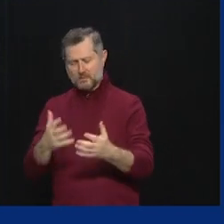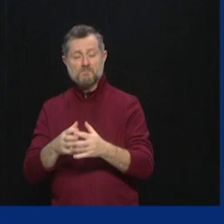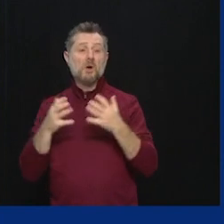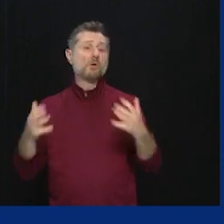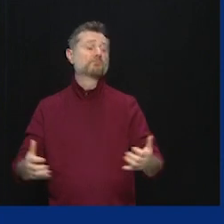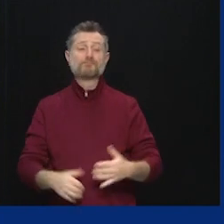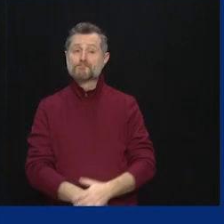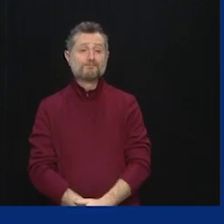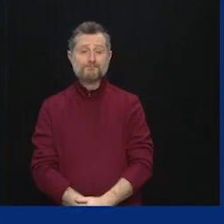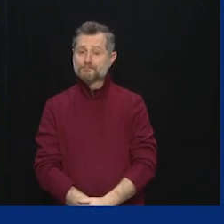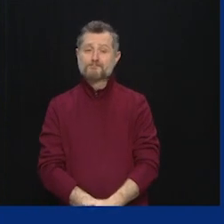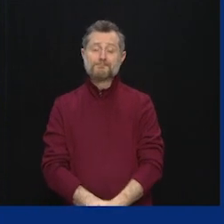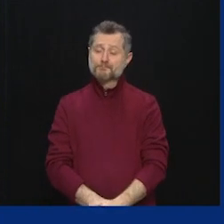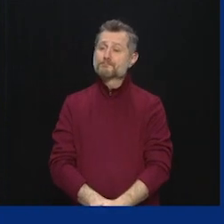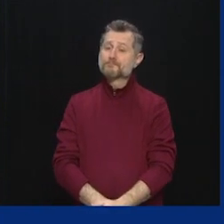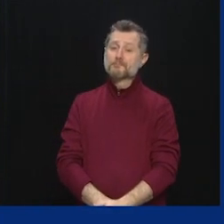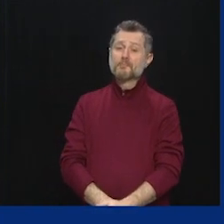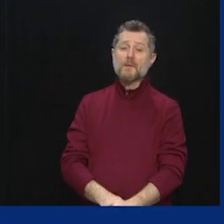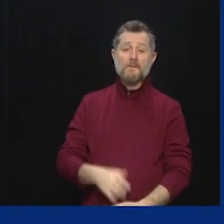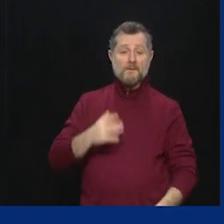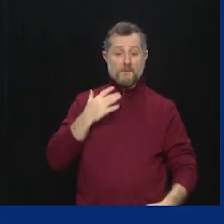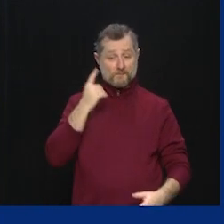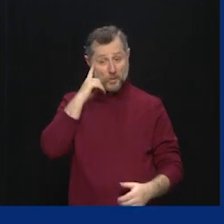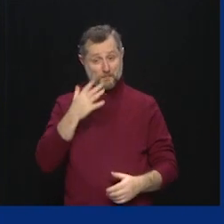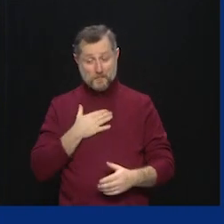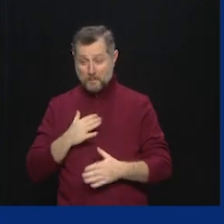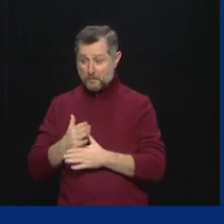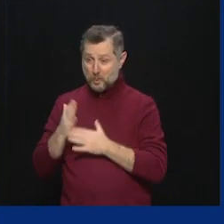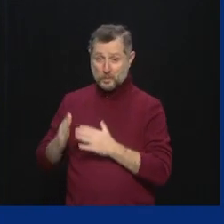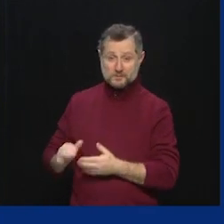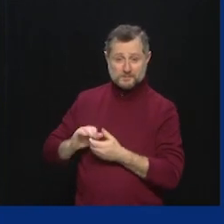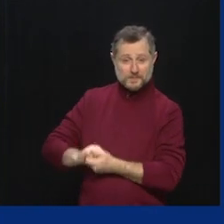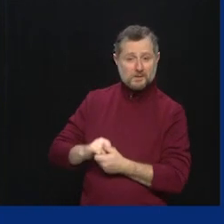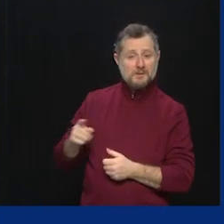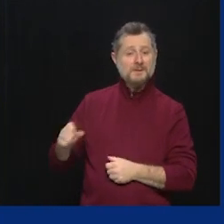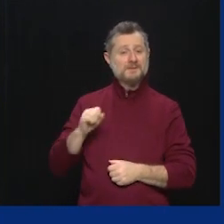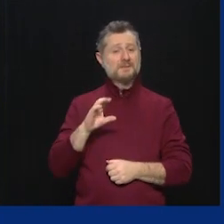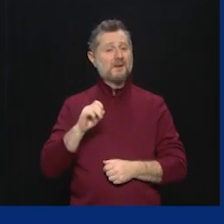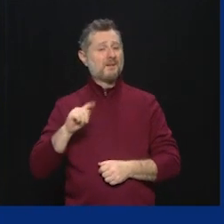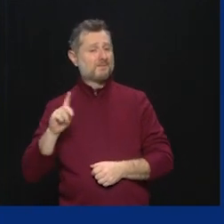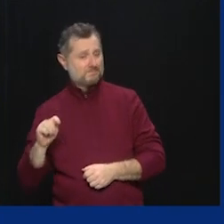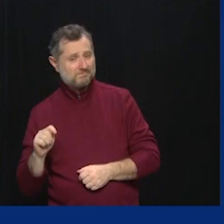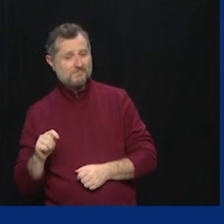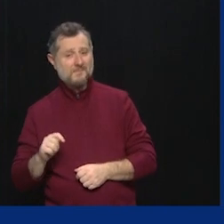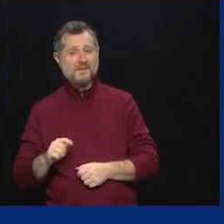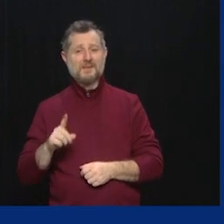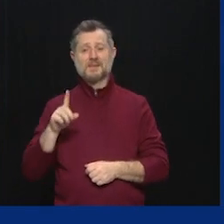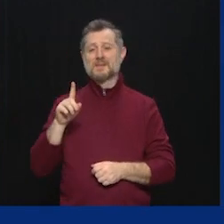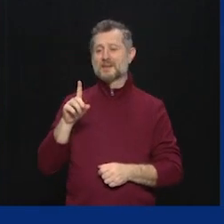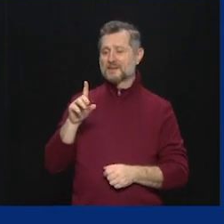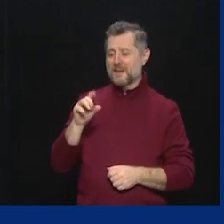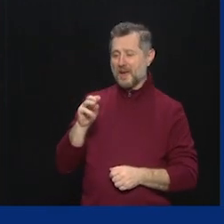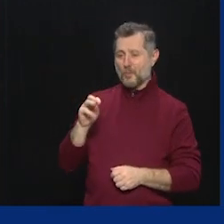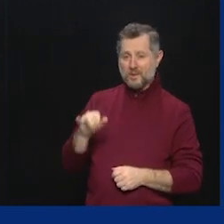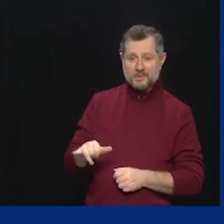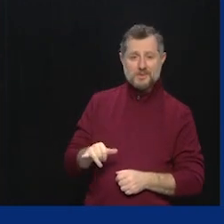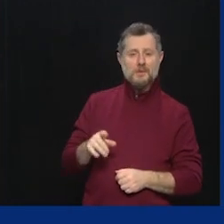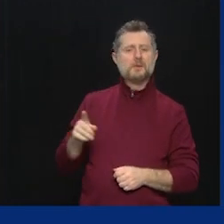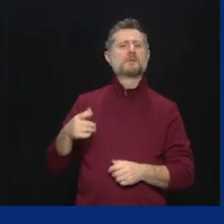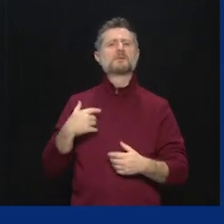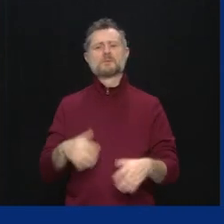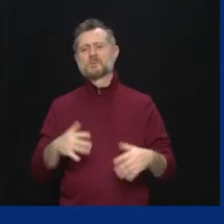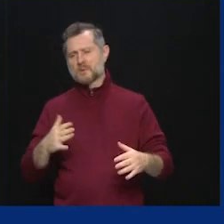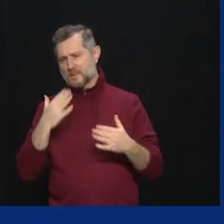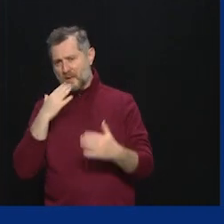On behalf of my partners, Scott Malkin, Dewey Shea, who's here, I'd personally like to thank our great governor, Governor